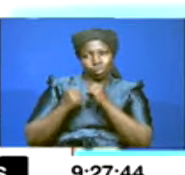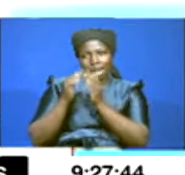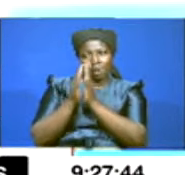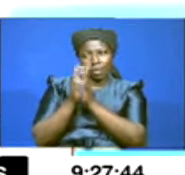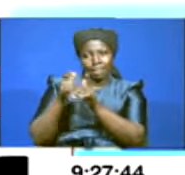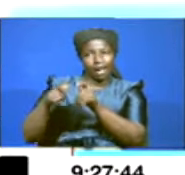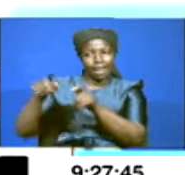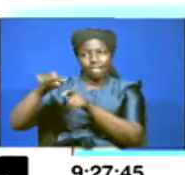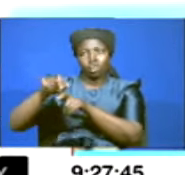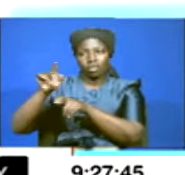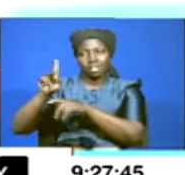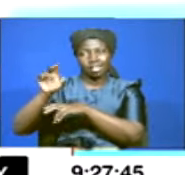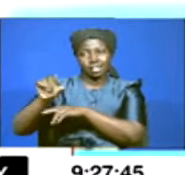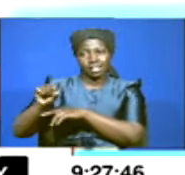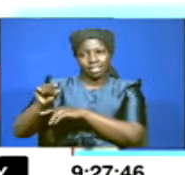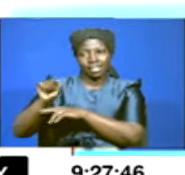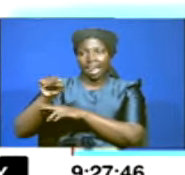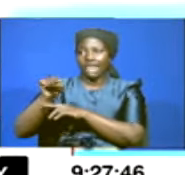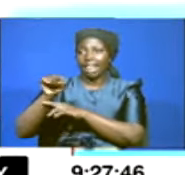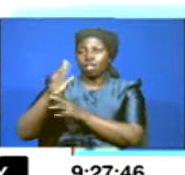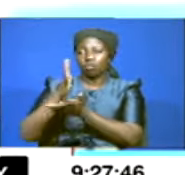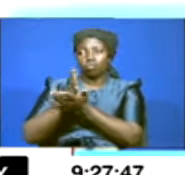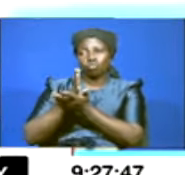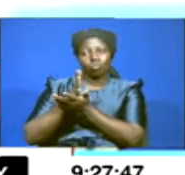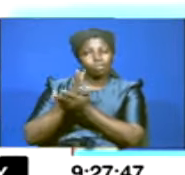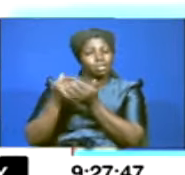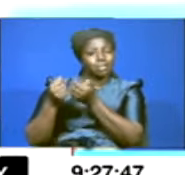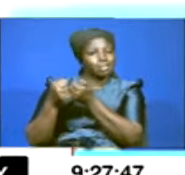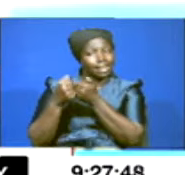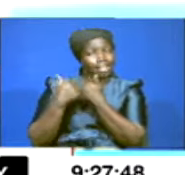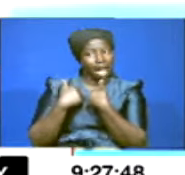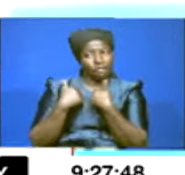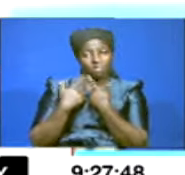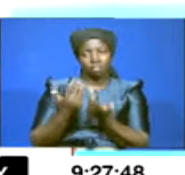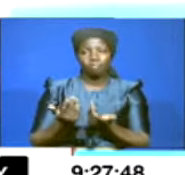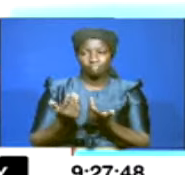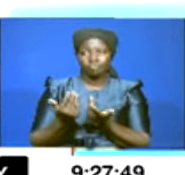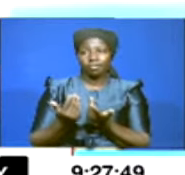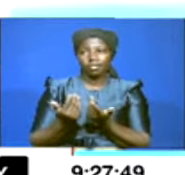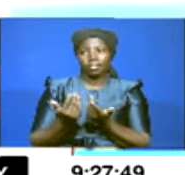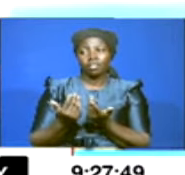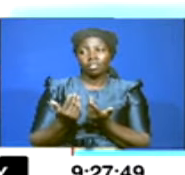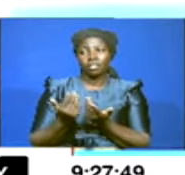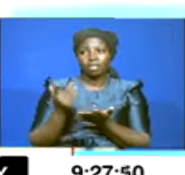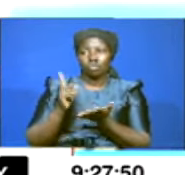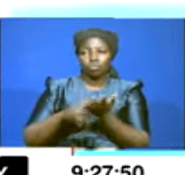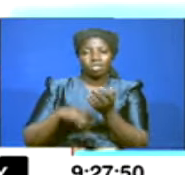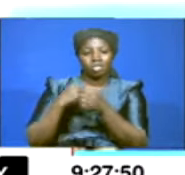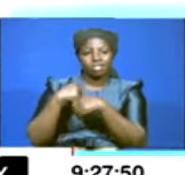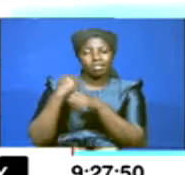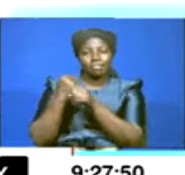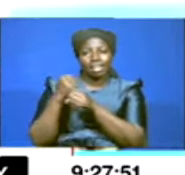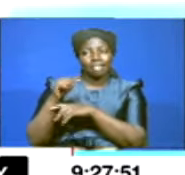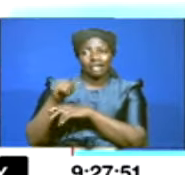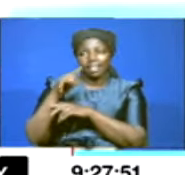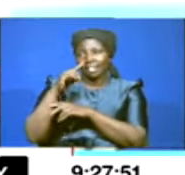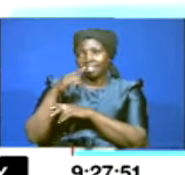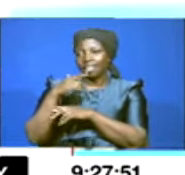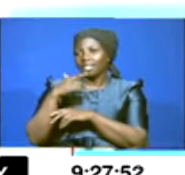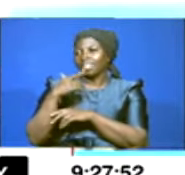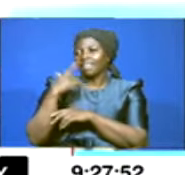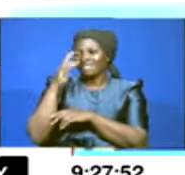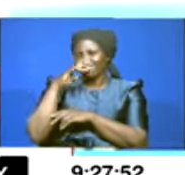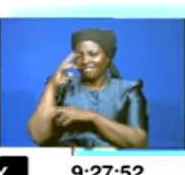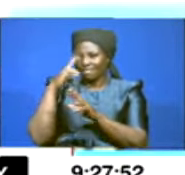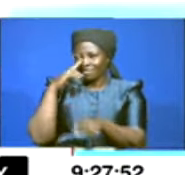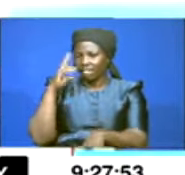challenging and it wasn't fun. But it was what was making it more fun is that I didn't have anything to